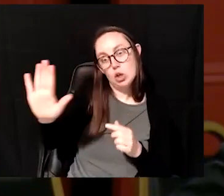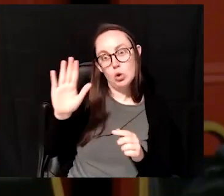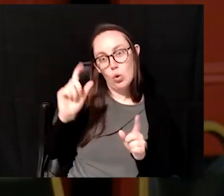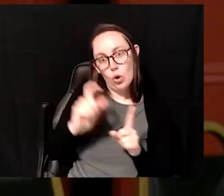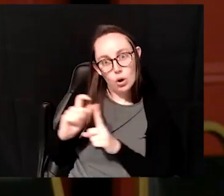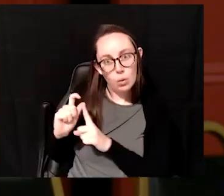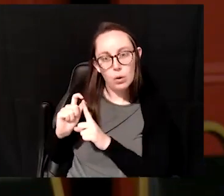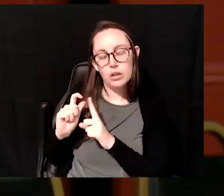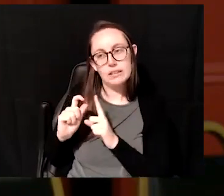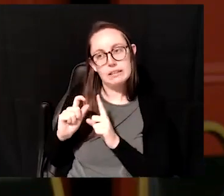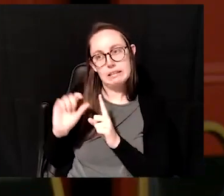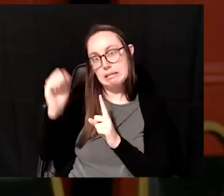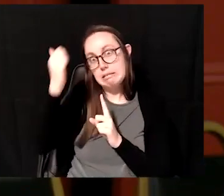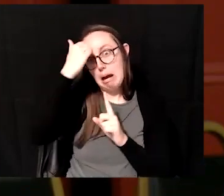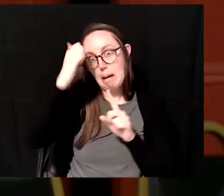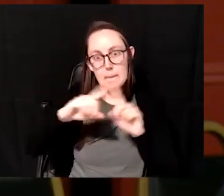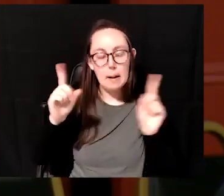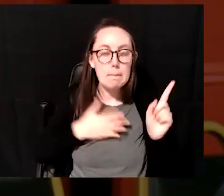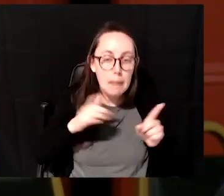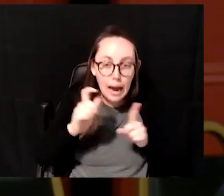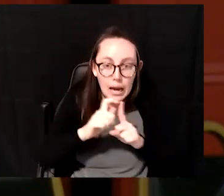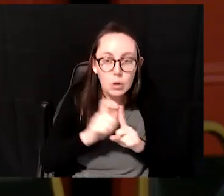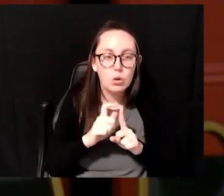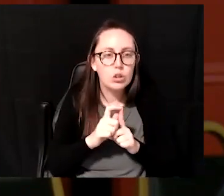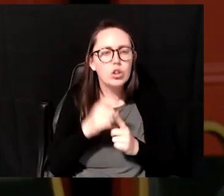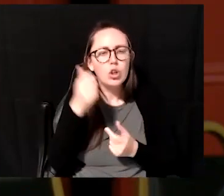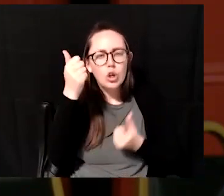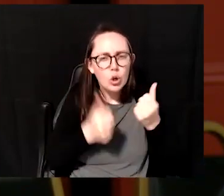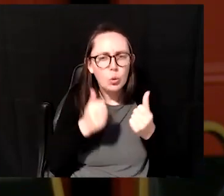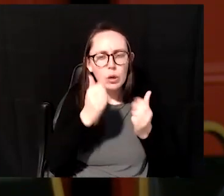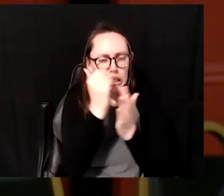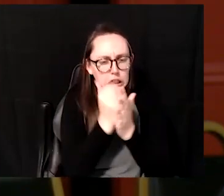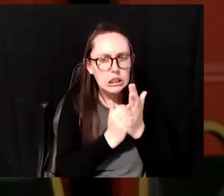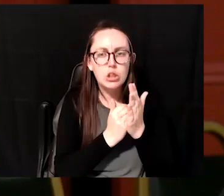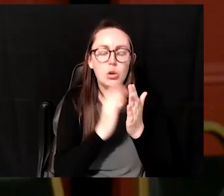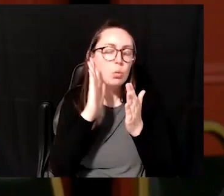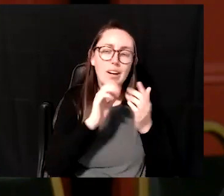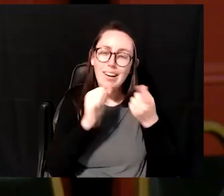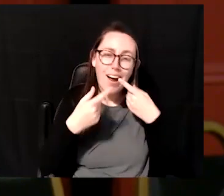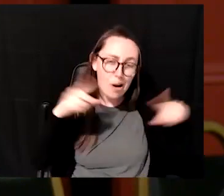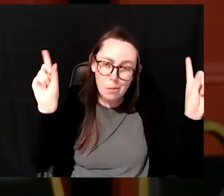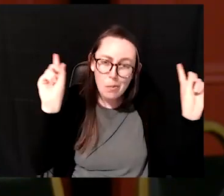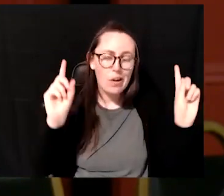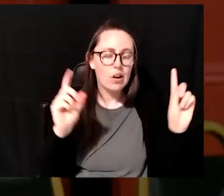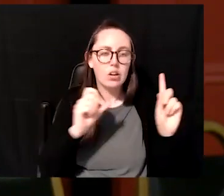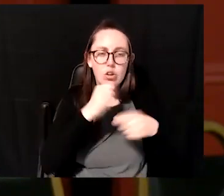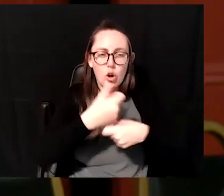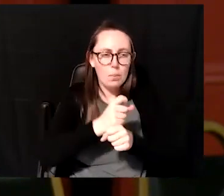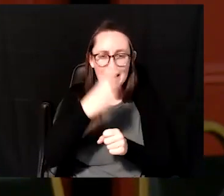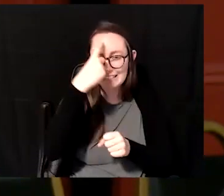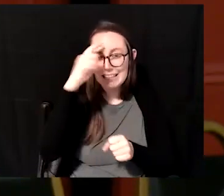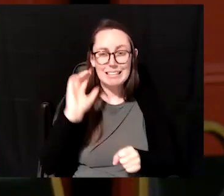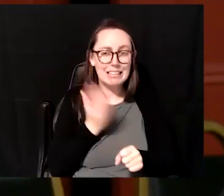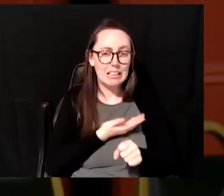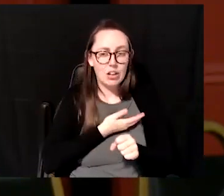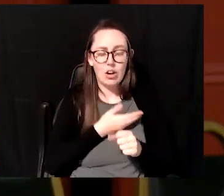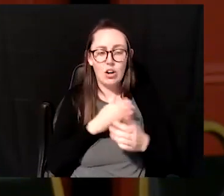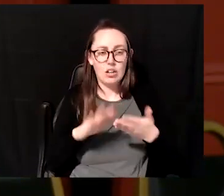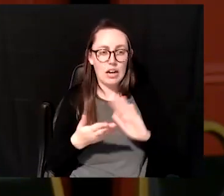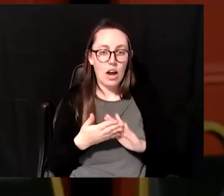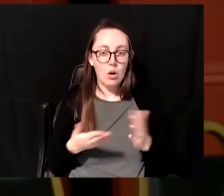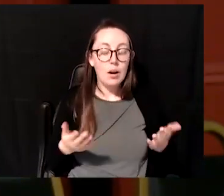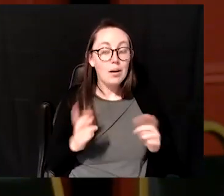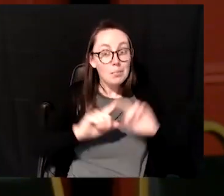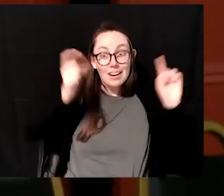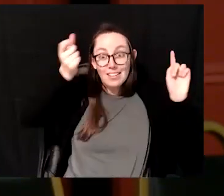don't make sense for our town from from that perspective right but we don't actually have the time and labor and